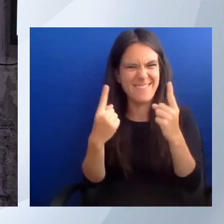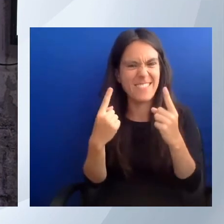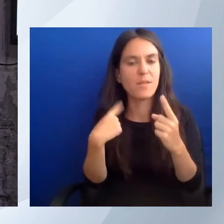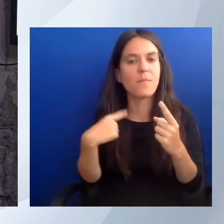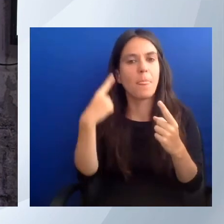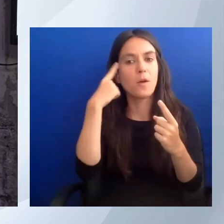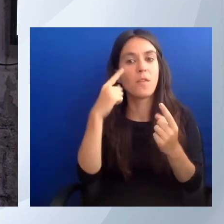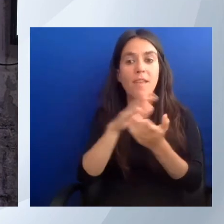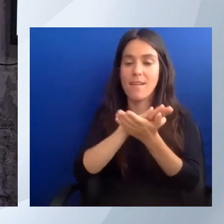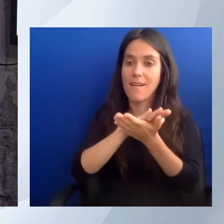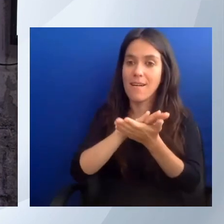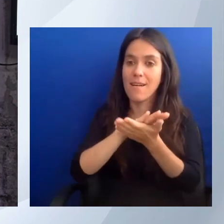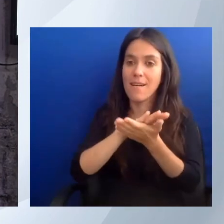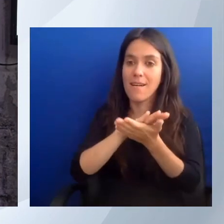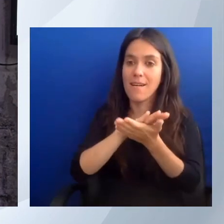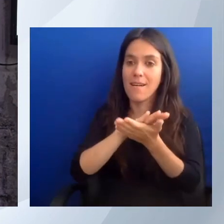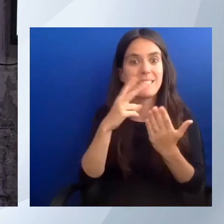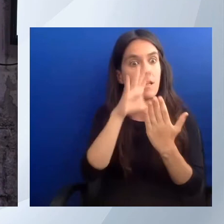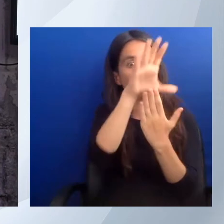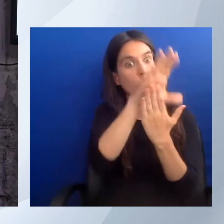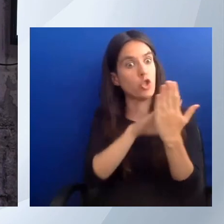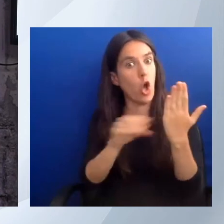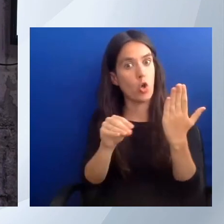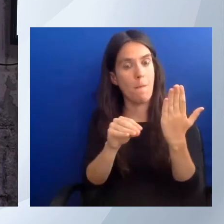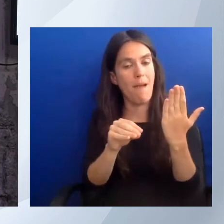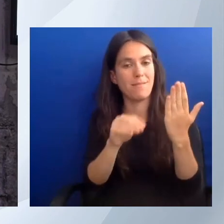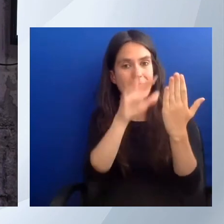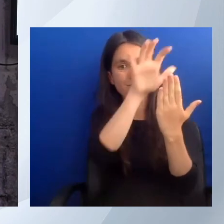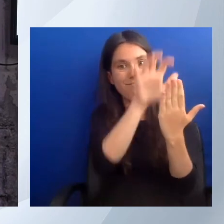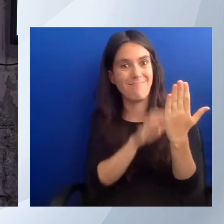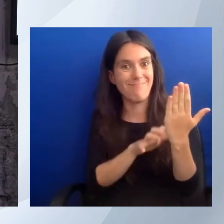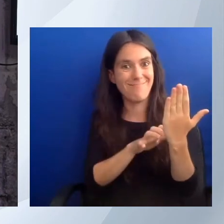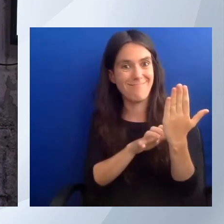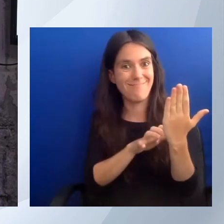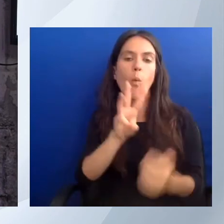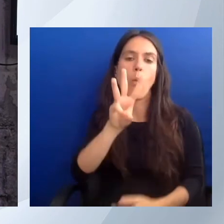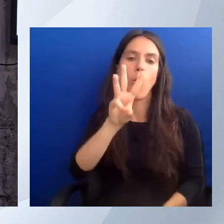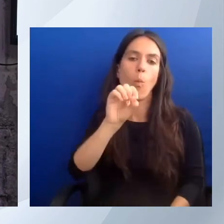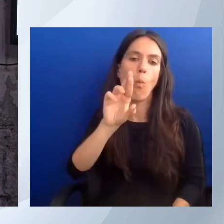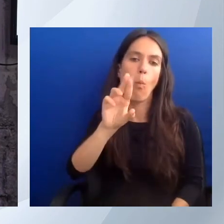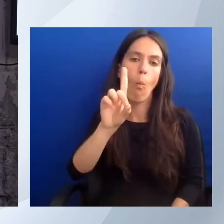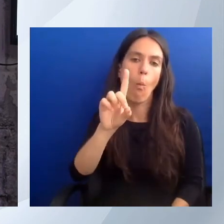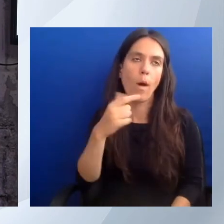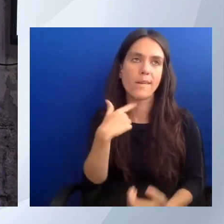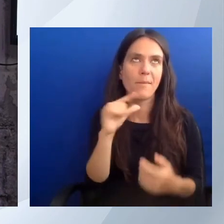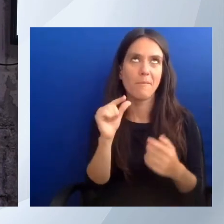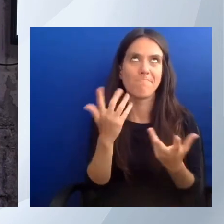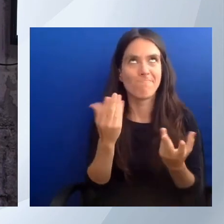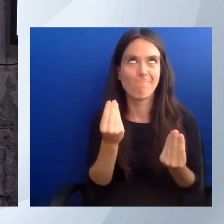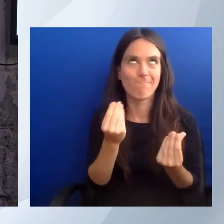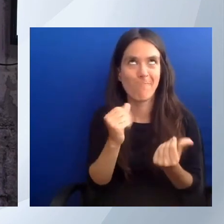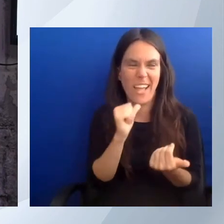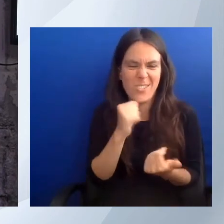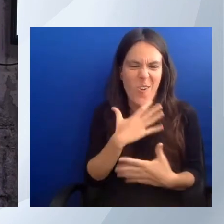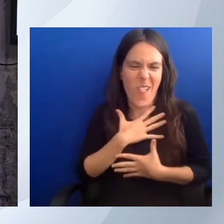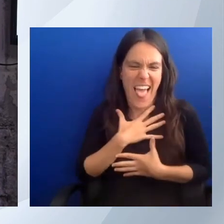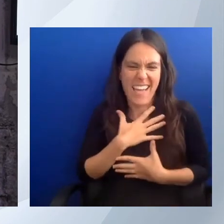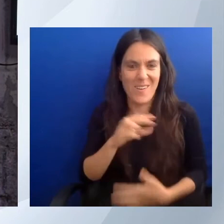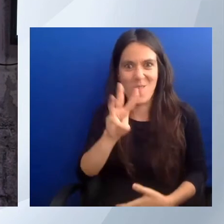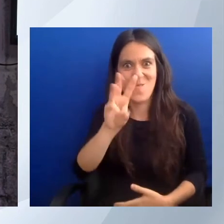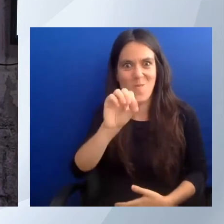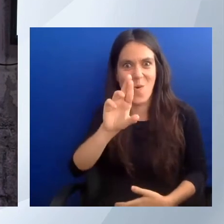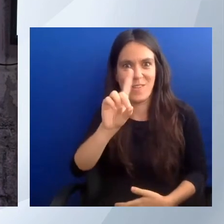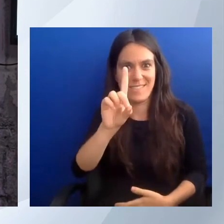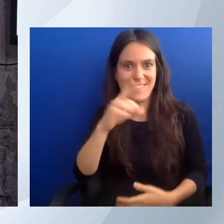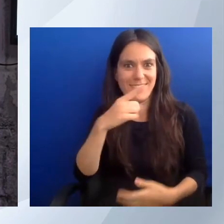way of showing documentation instead of using Word, which, well, as a developer, I don't really like Word. I rather write my